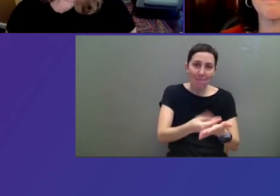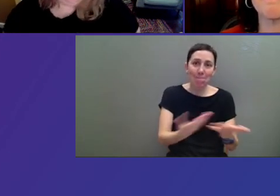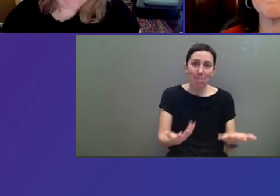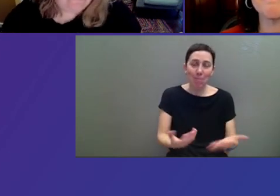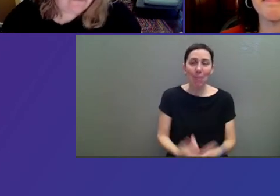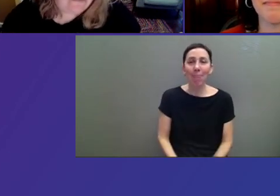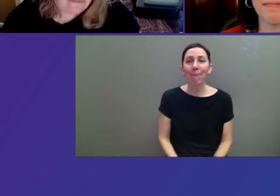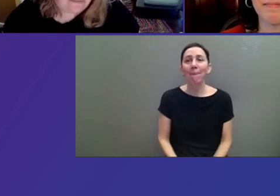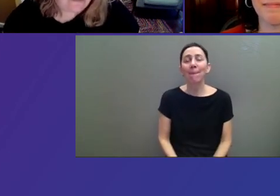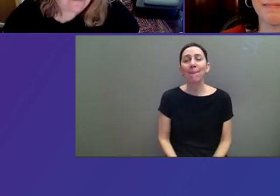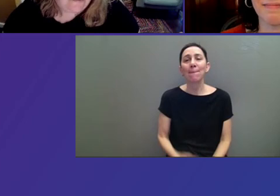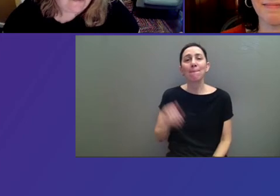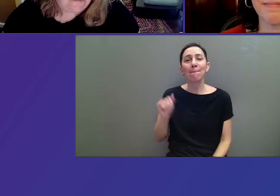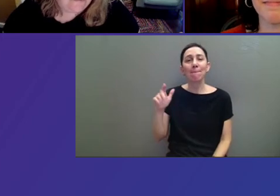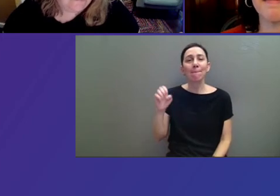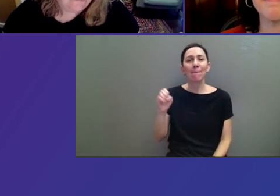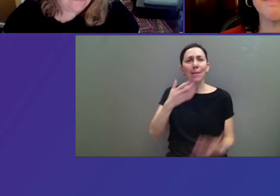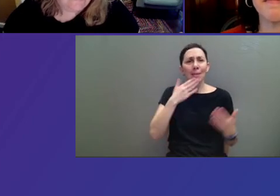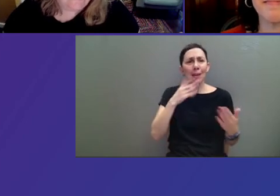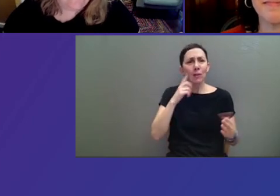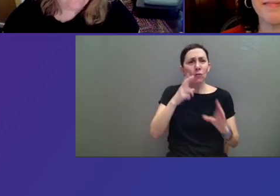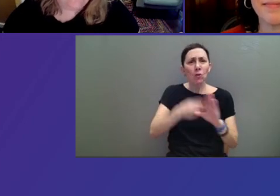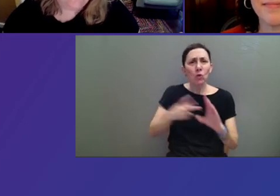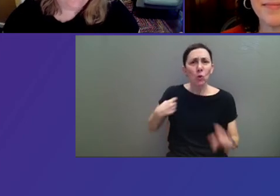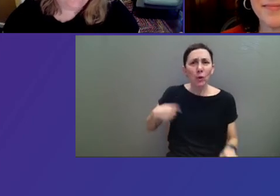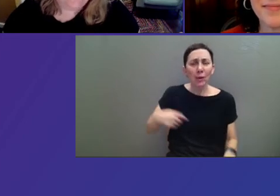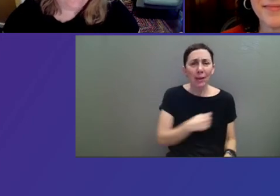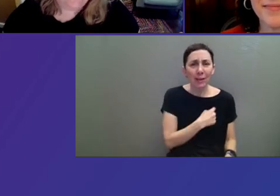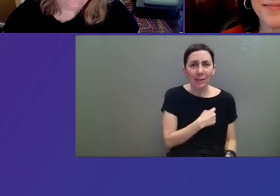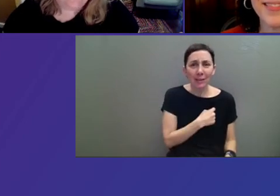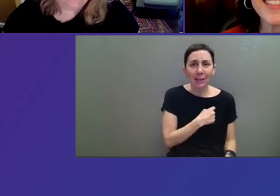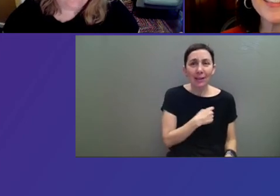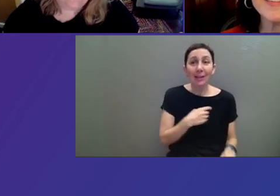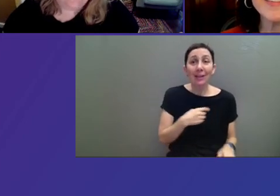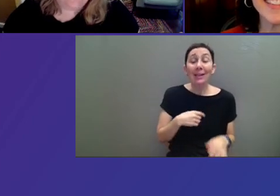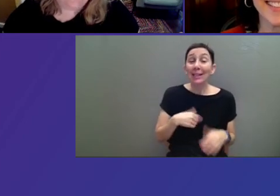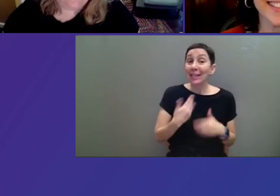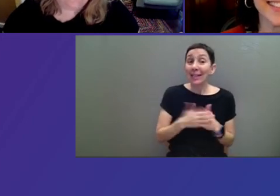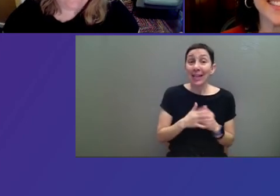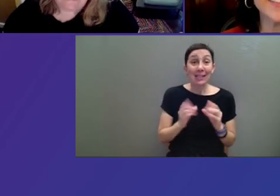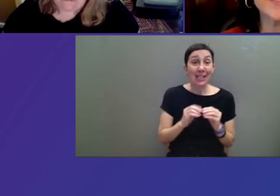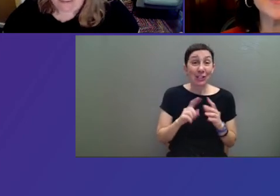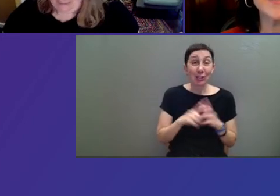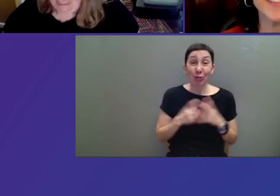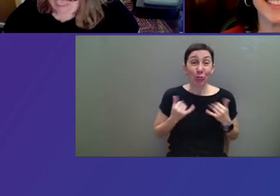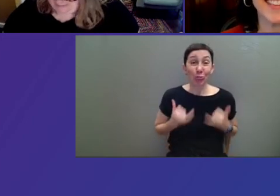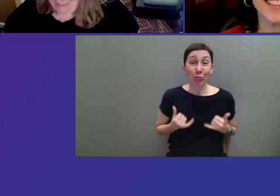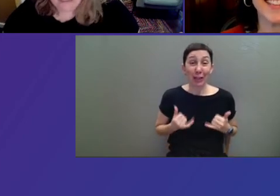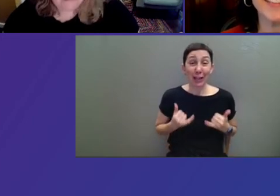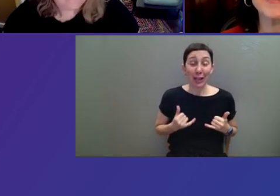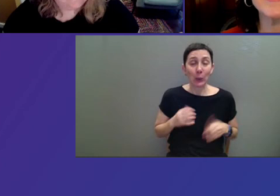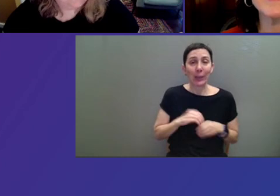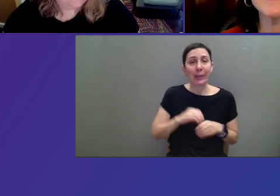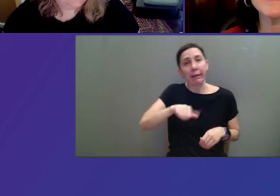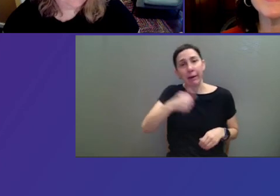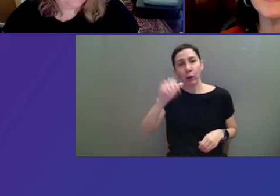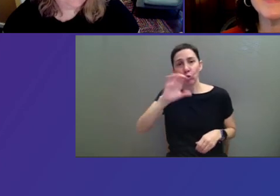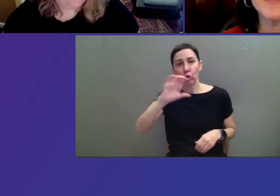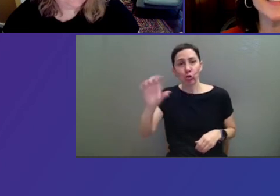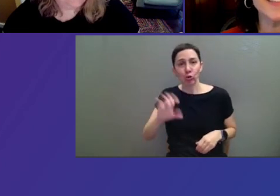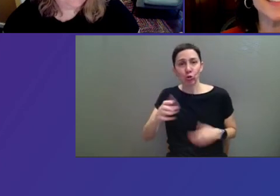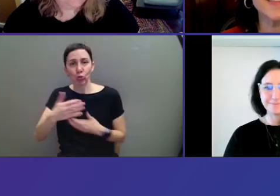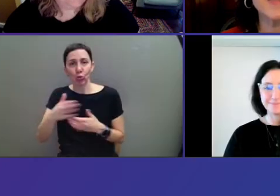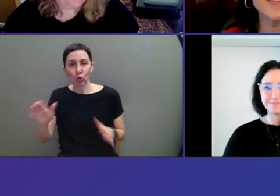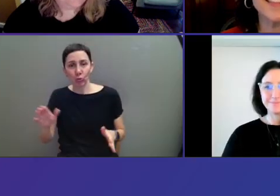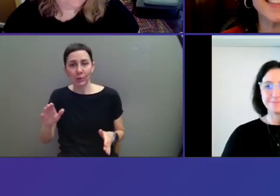Well, thank you all so much for joining us. You should have sessions that are starting right now on the other Zoom rooms. I'm going to pass it back to